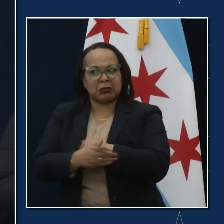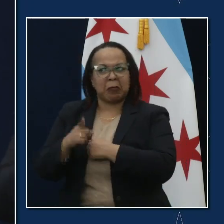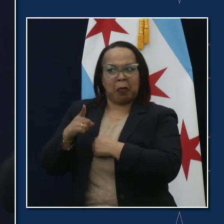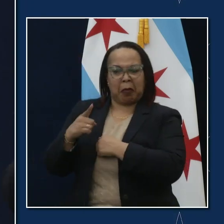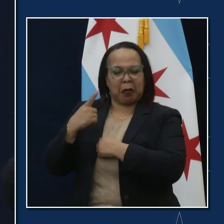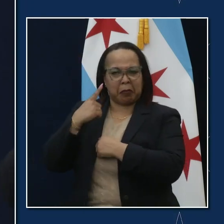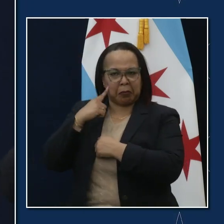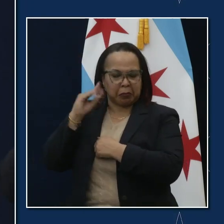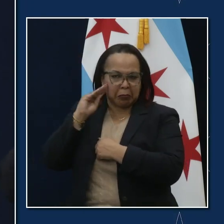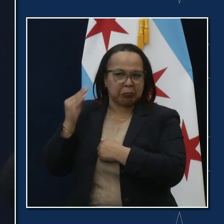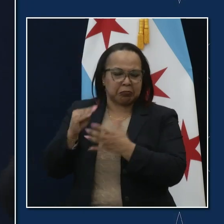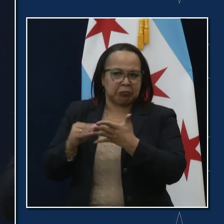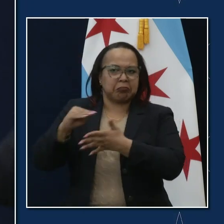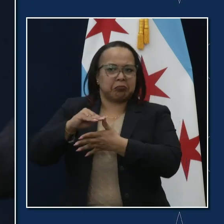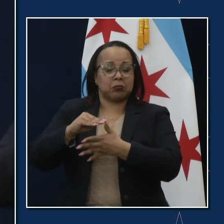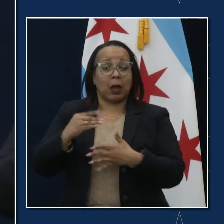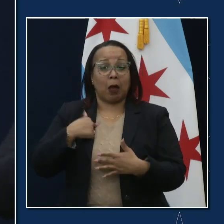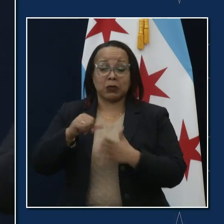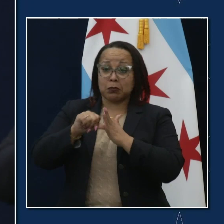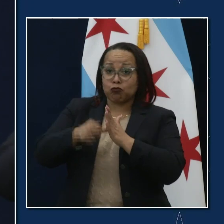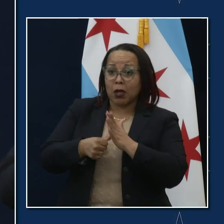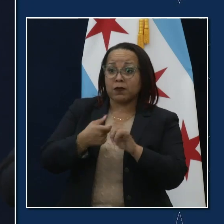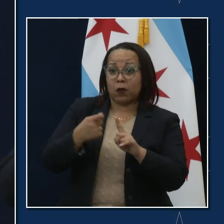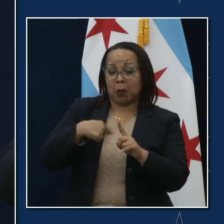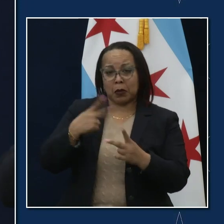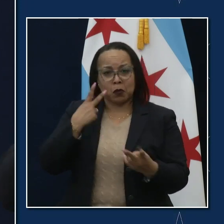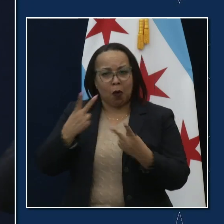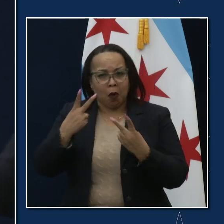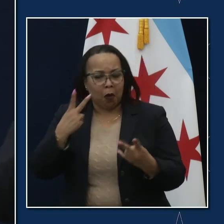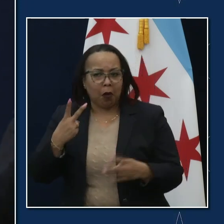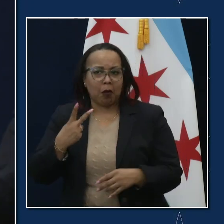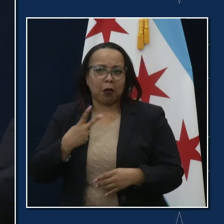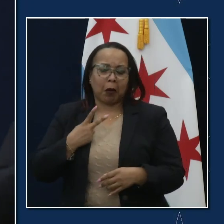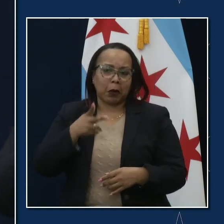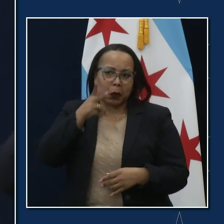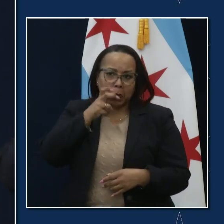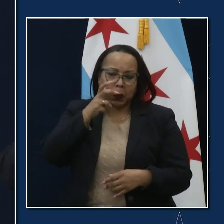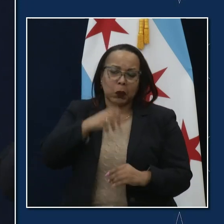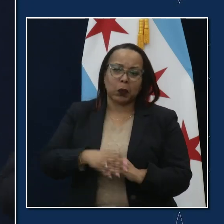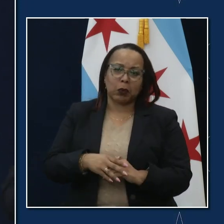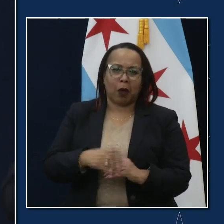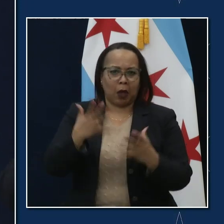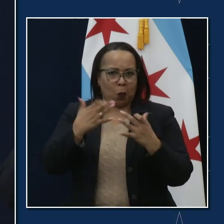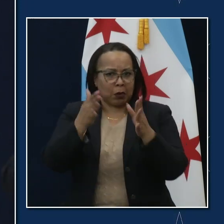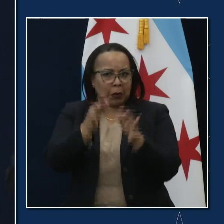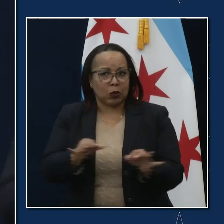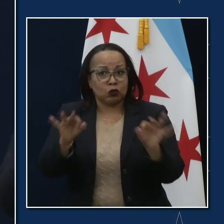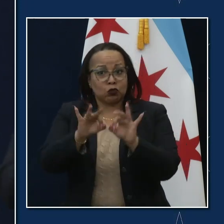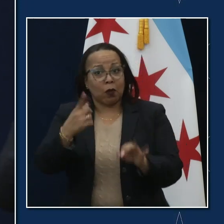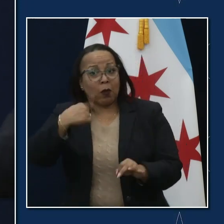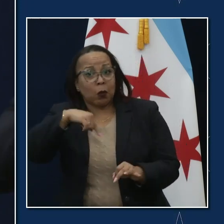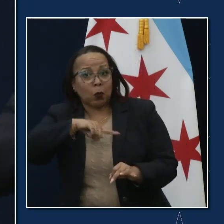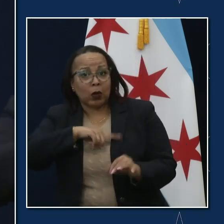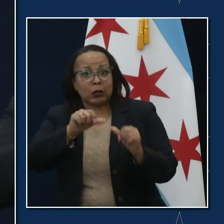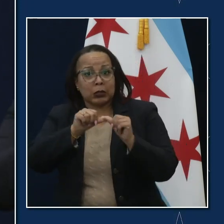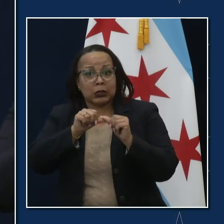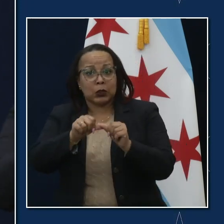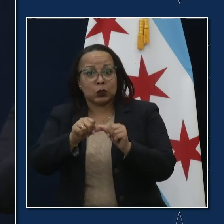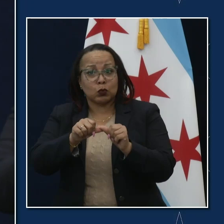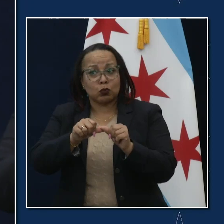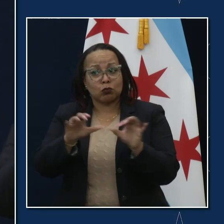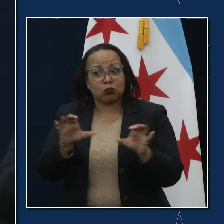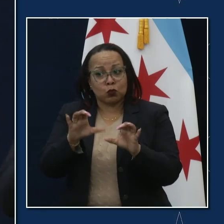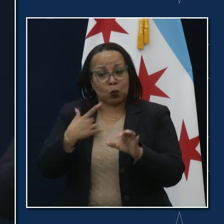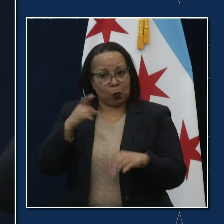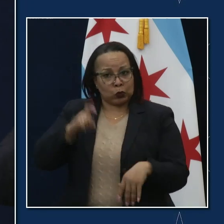of mind. So I was very impressed by what I saw and what I heard, and I just want to make sure that we are continuing to do what we